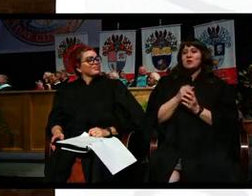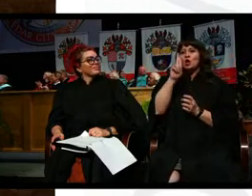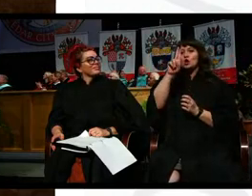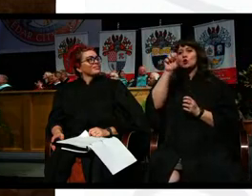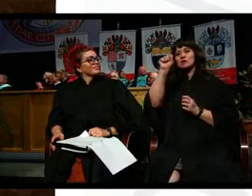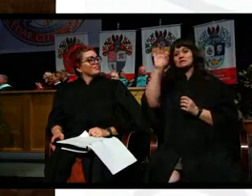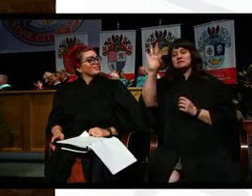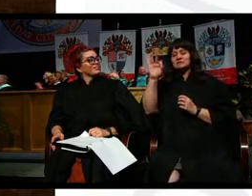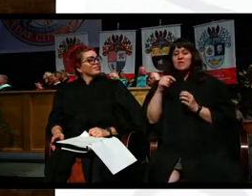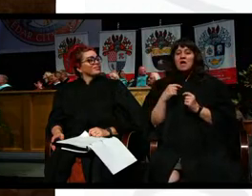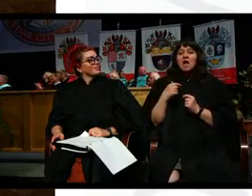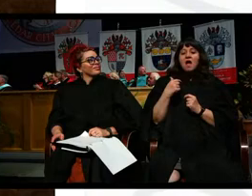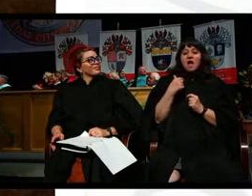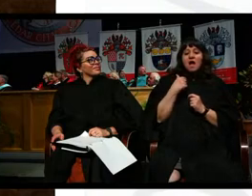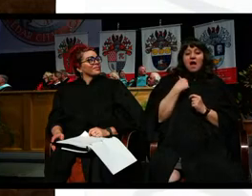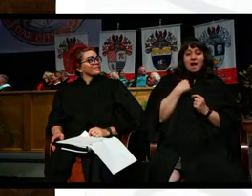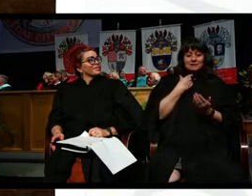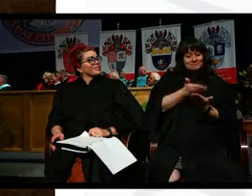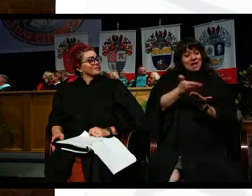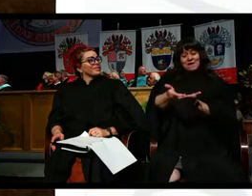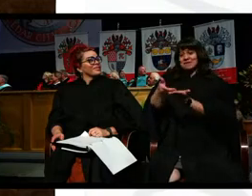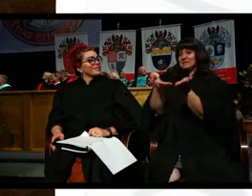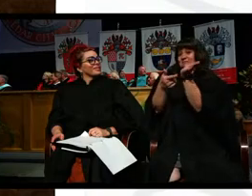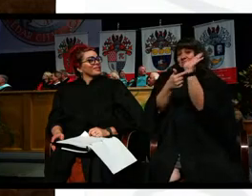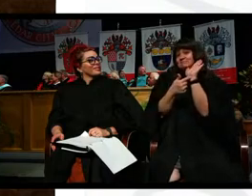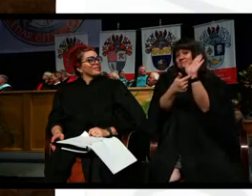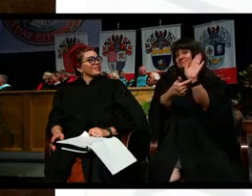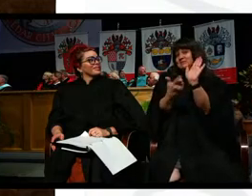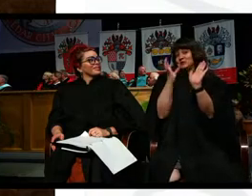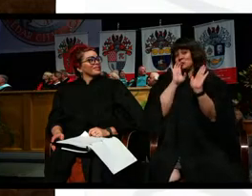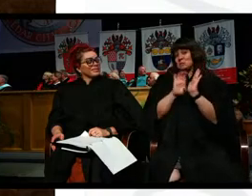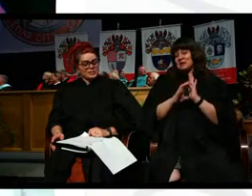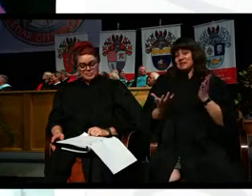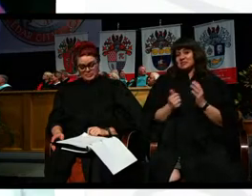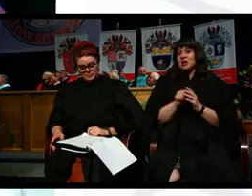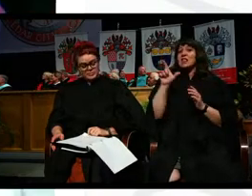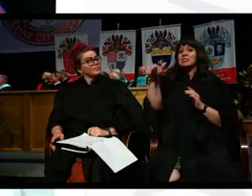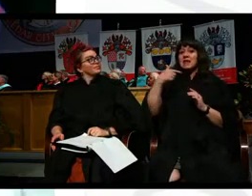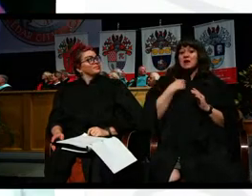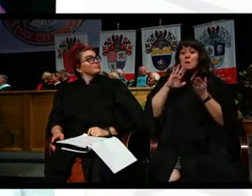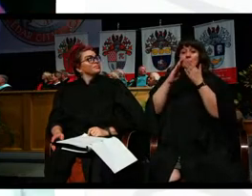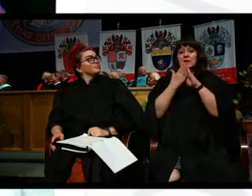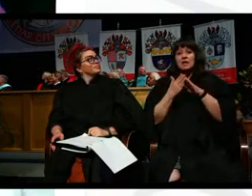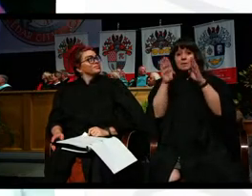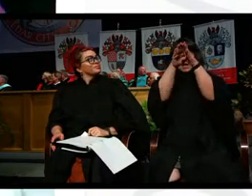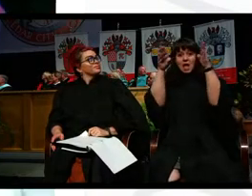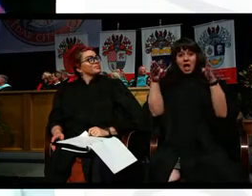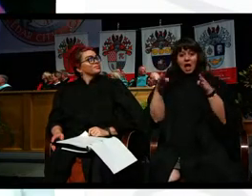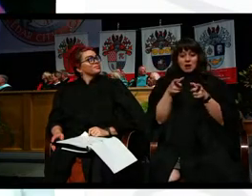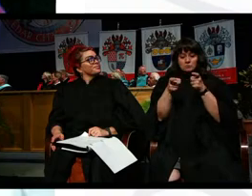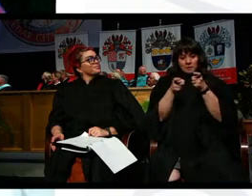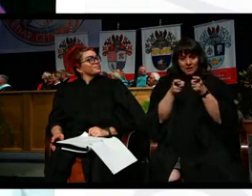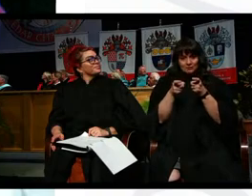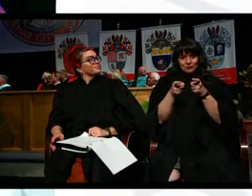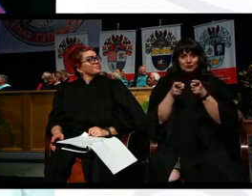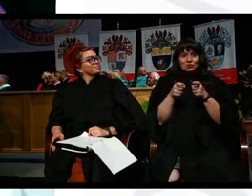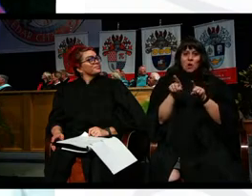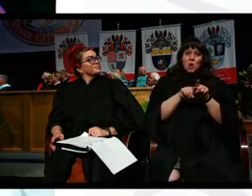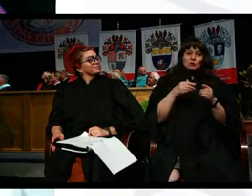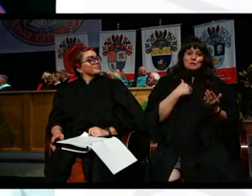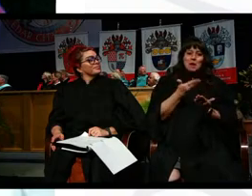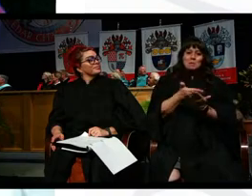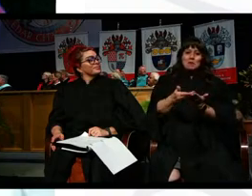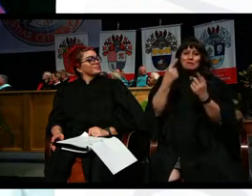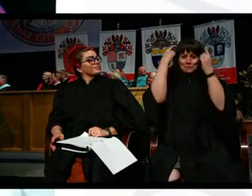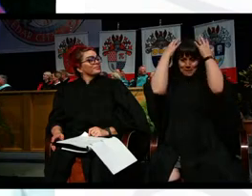I've been asked for evidence, and there it is. And later, I became a house manager. There's also proof that my hair changed